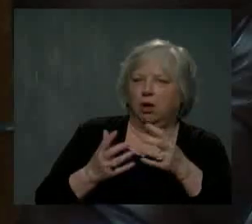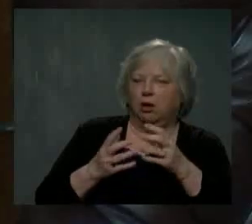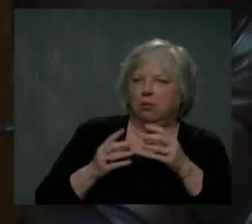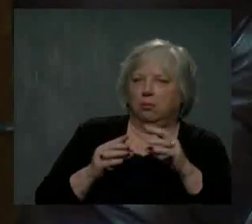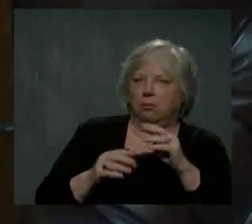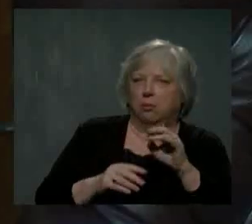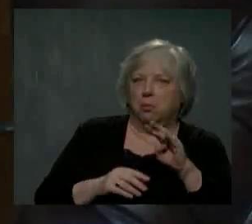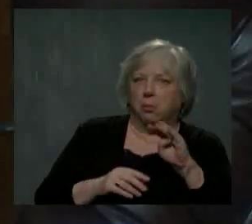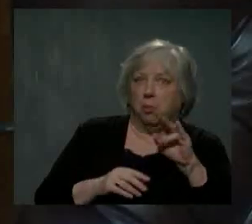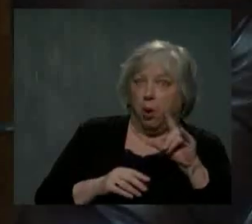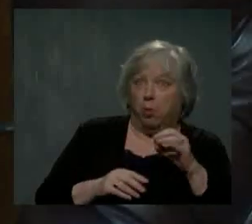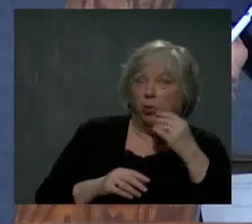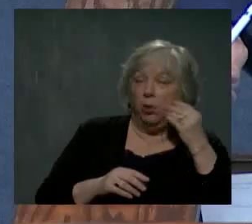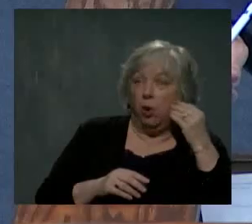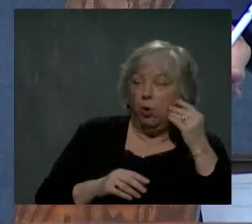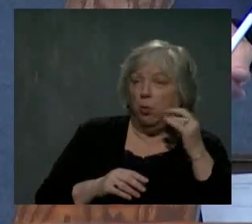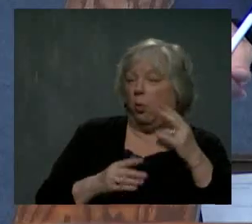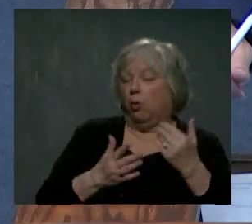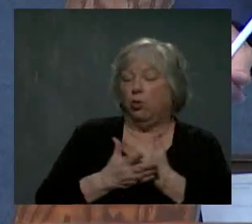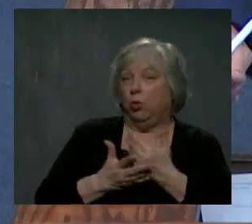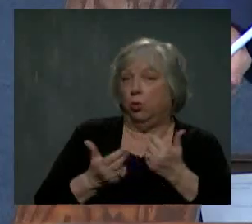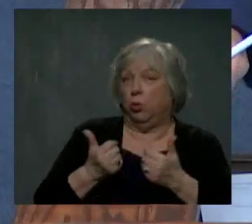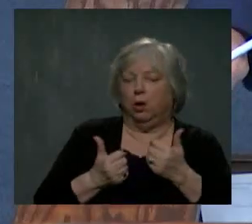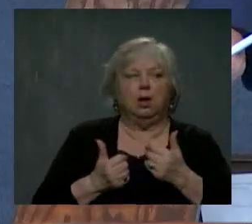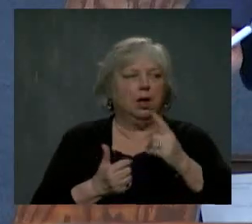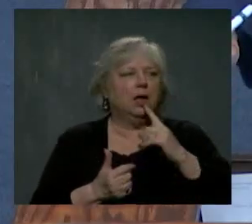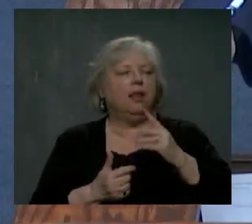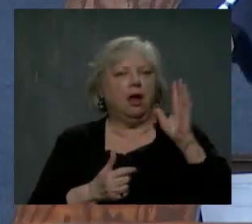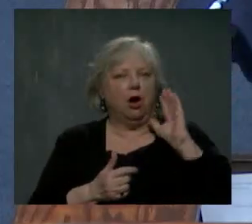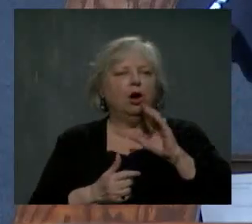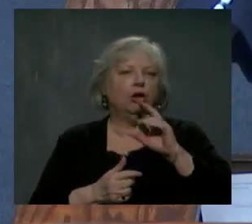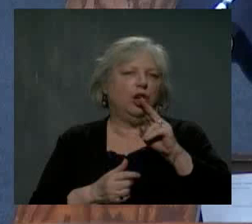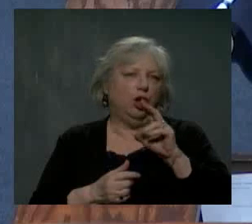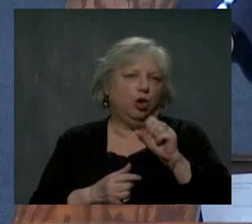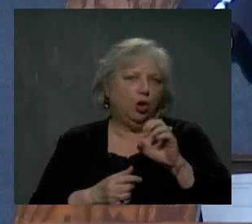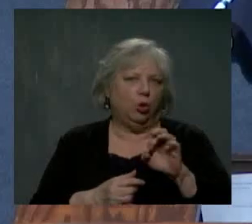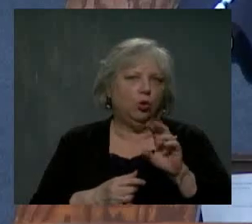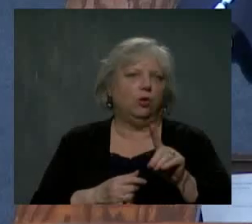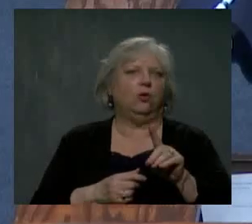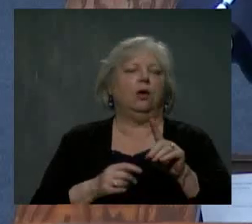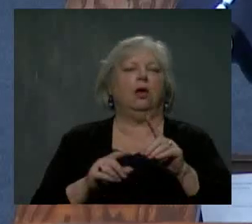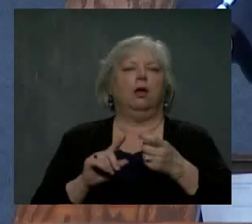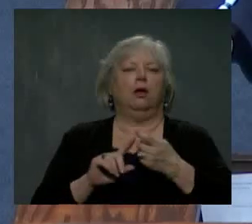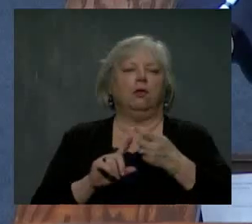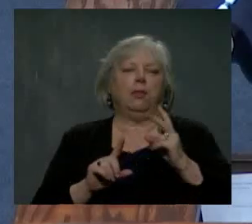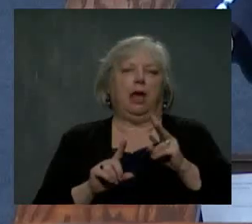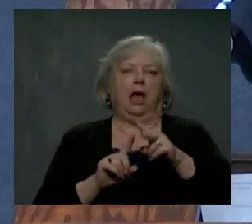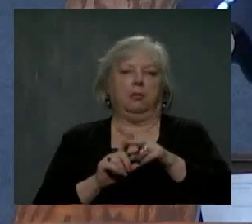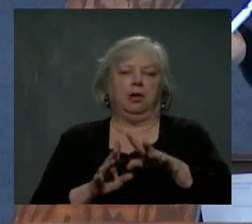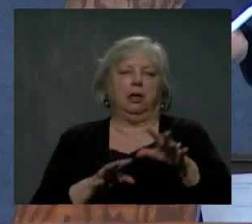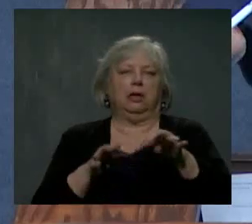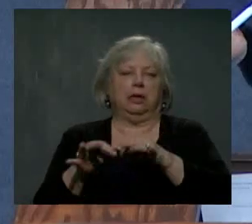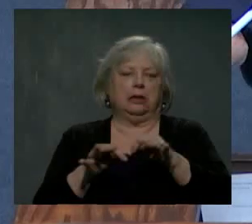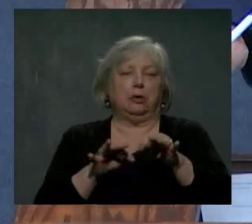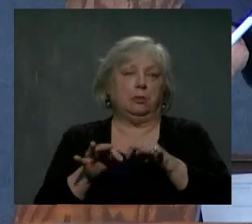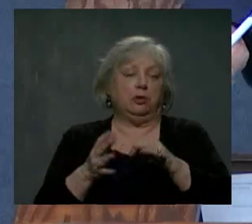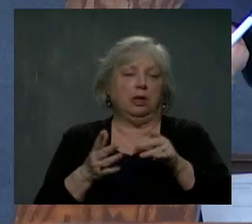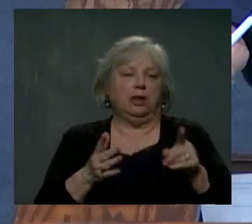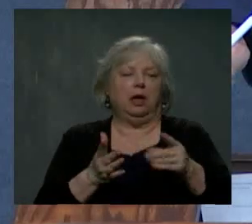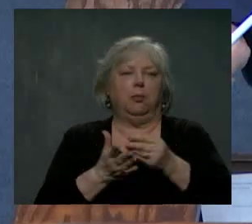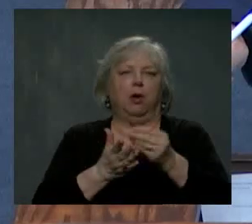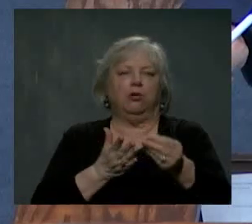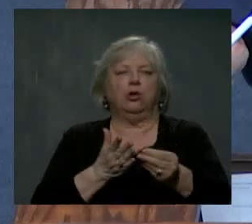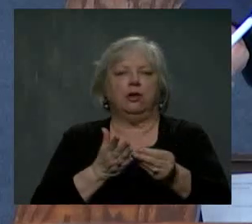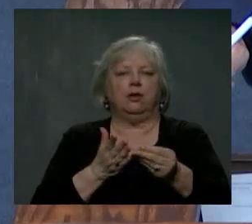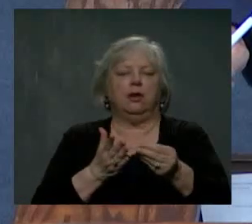new? They are used. Well, from the applicant's description of where they picked them up at, it was purchased